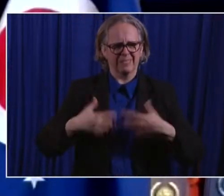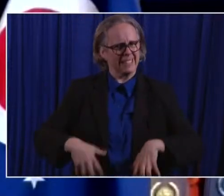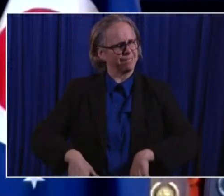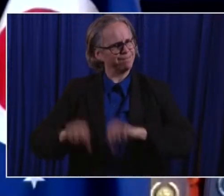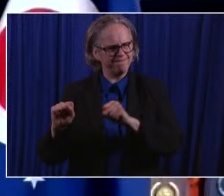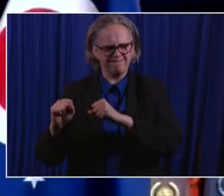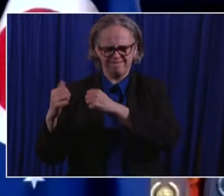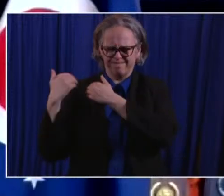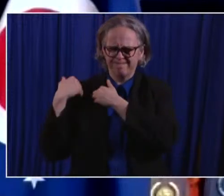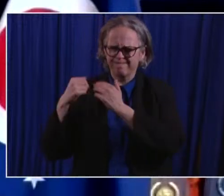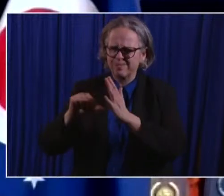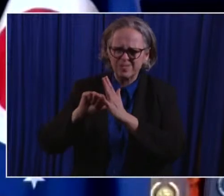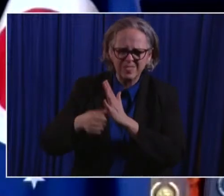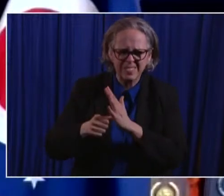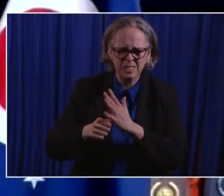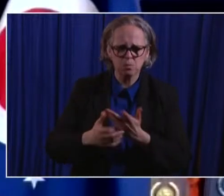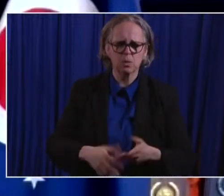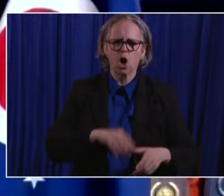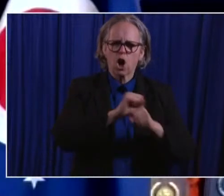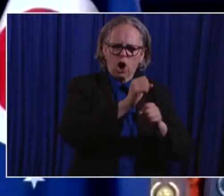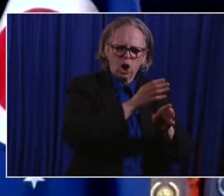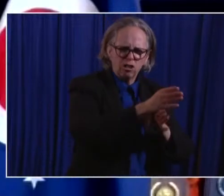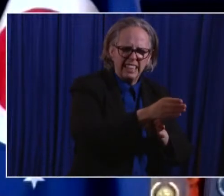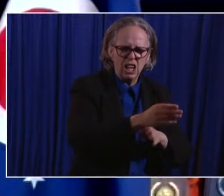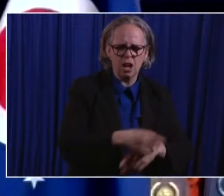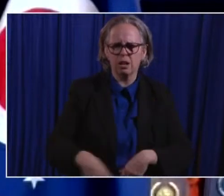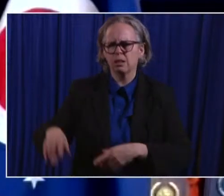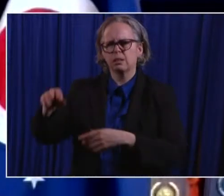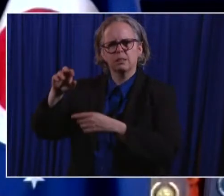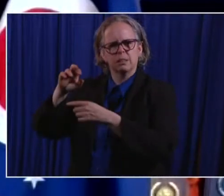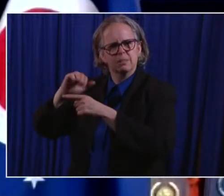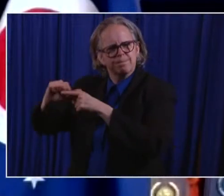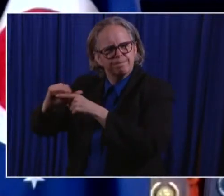help tens of thousands of more Ohioans a year